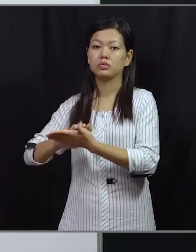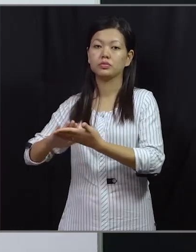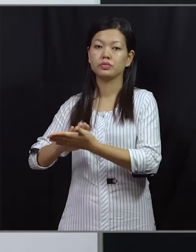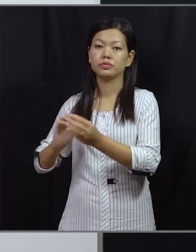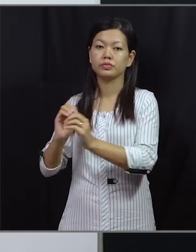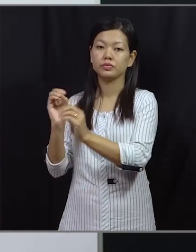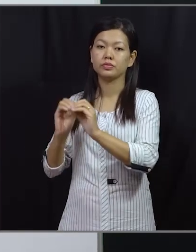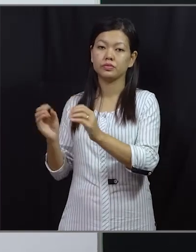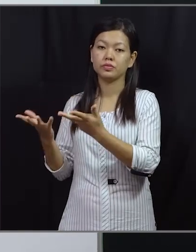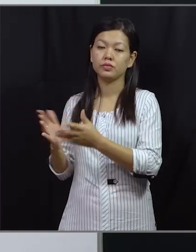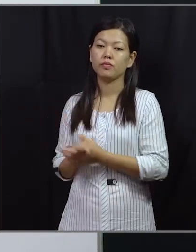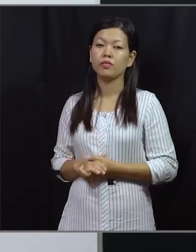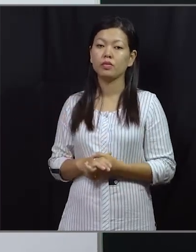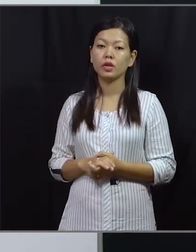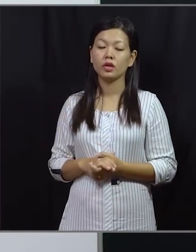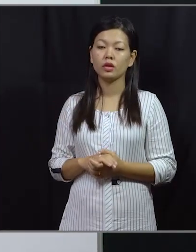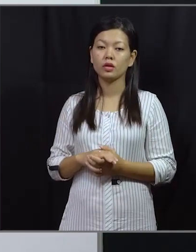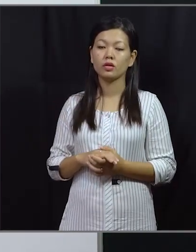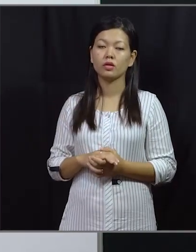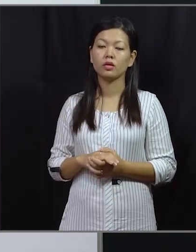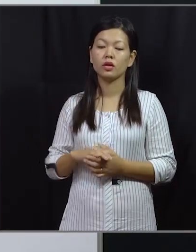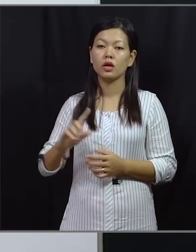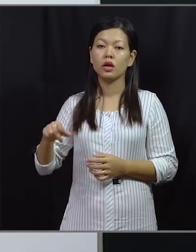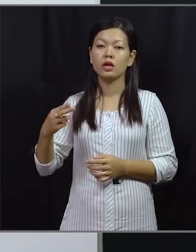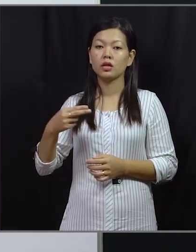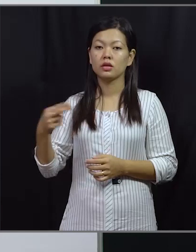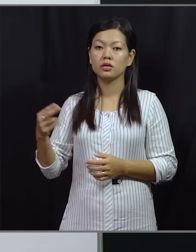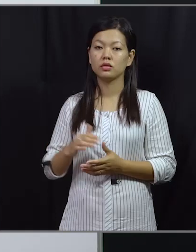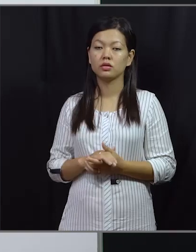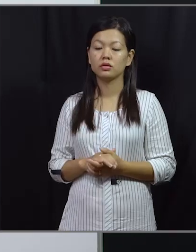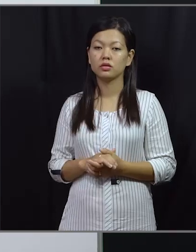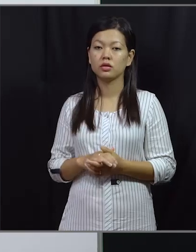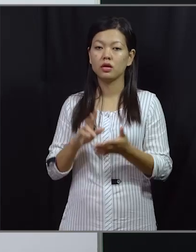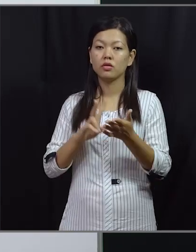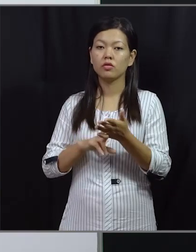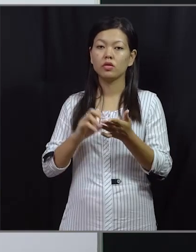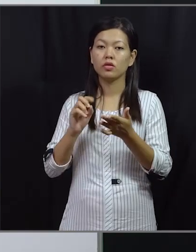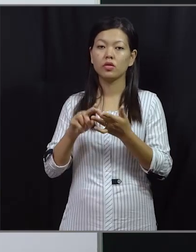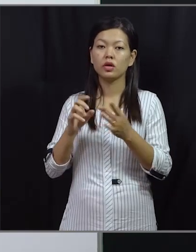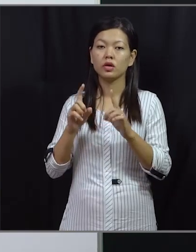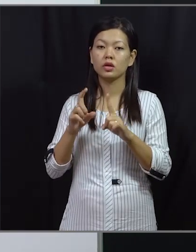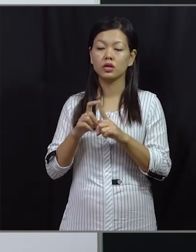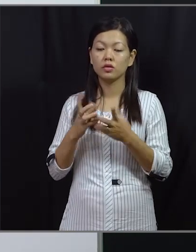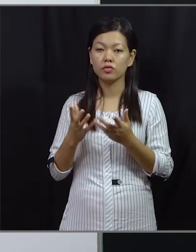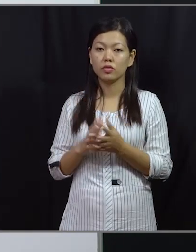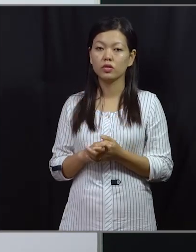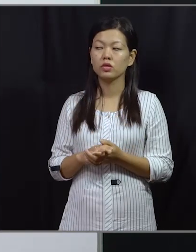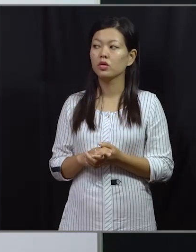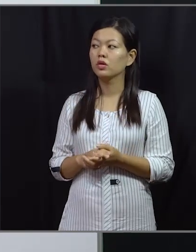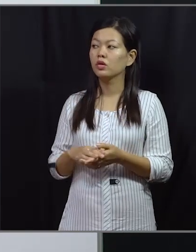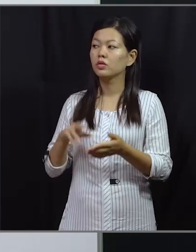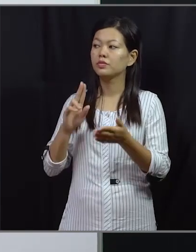There are some other names for this empty set or void set or null